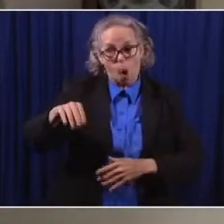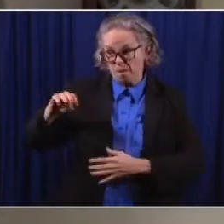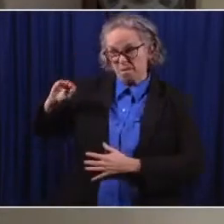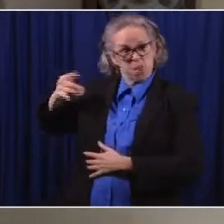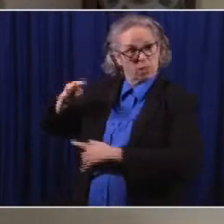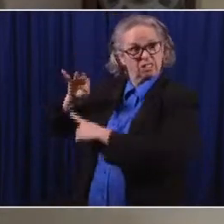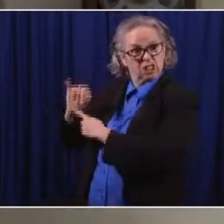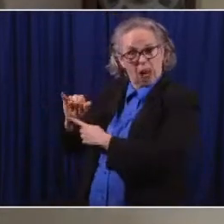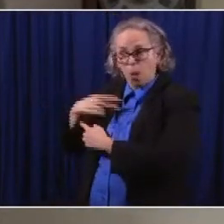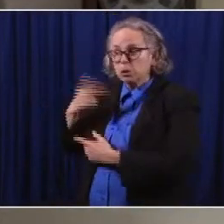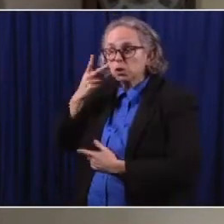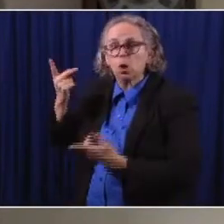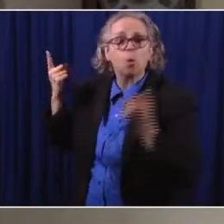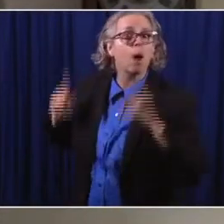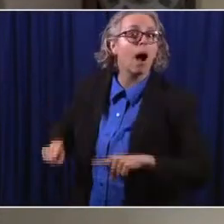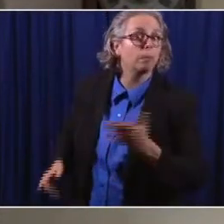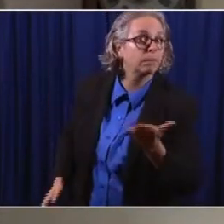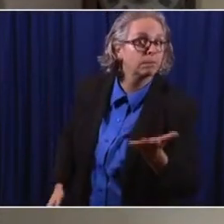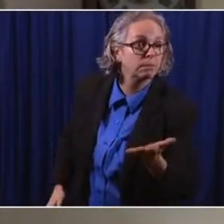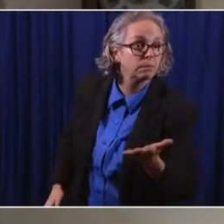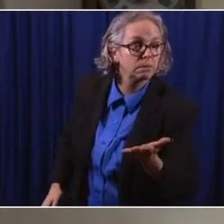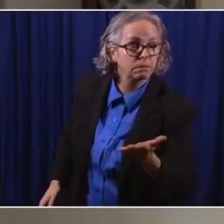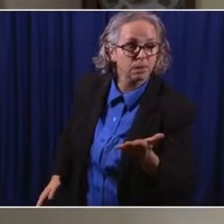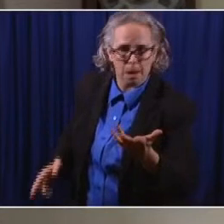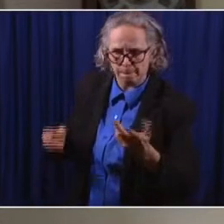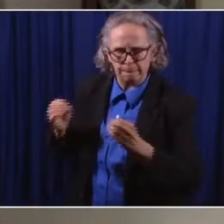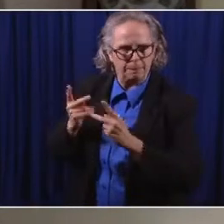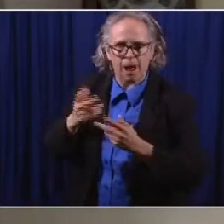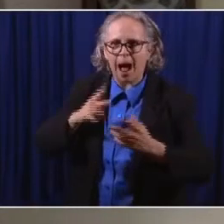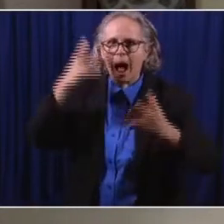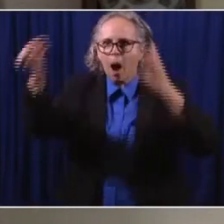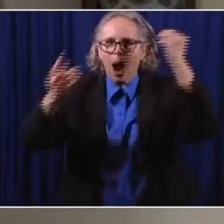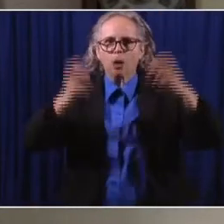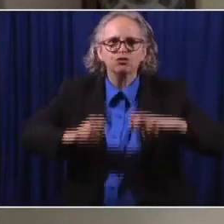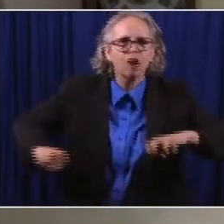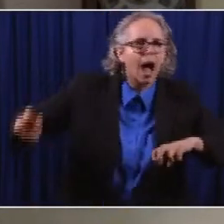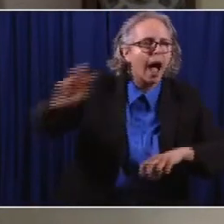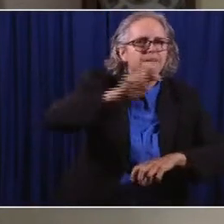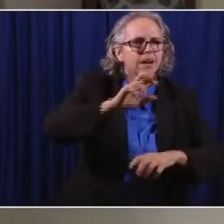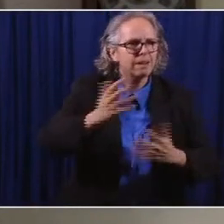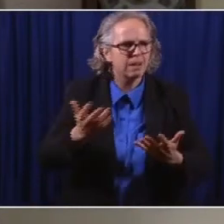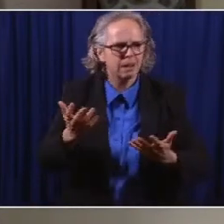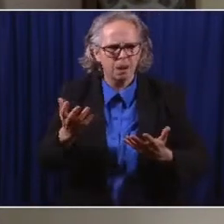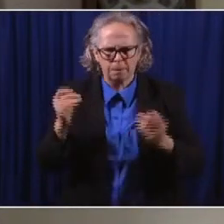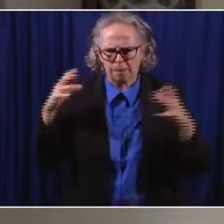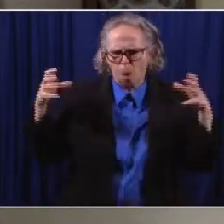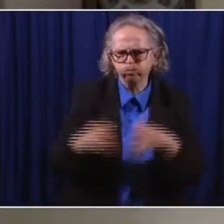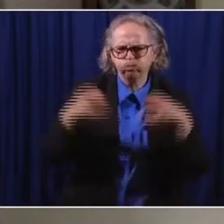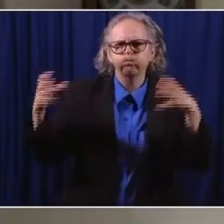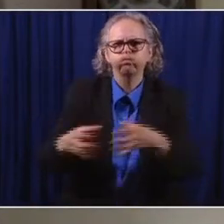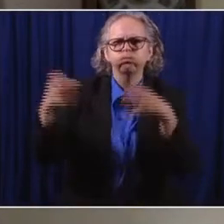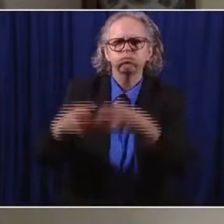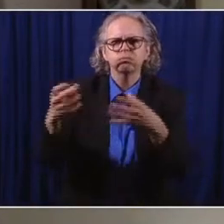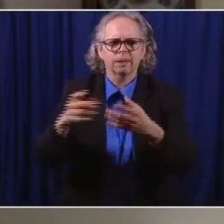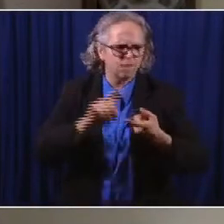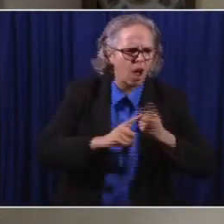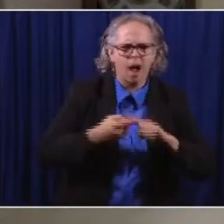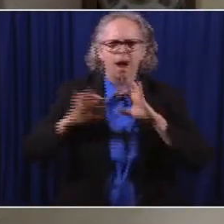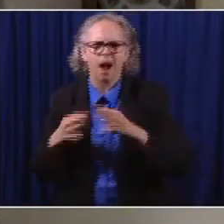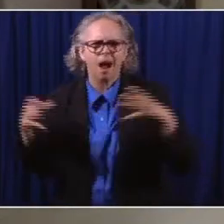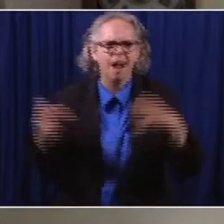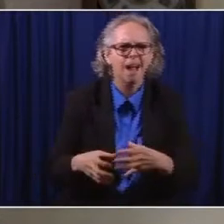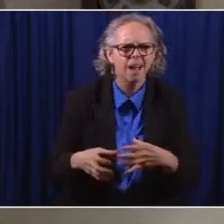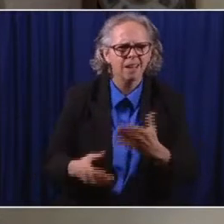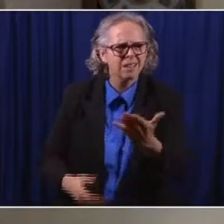in travel, people getting together, what we would expect people in a normal year to do for the 4th of